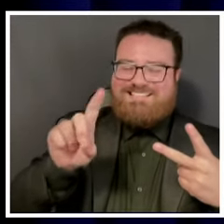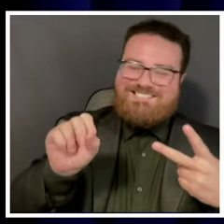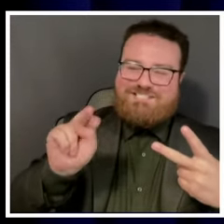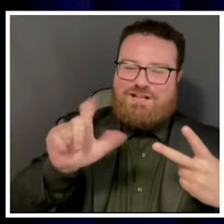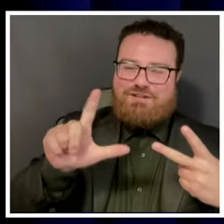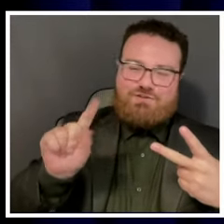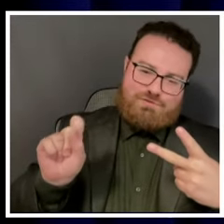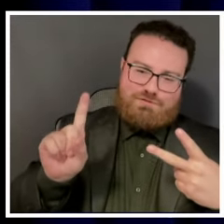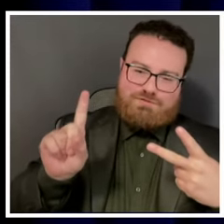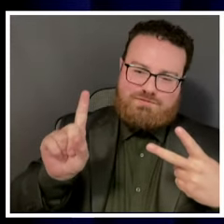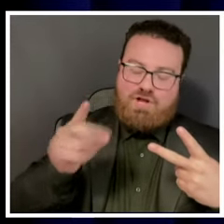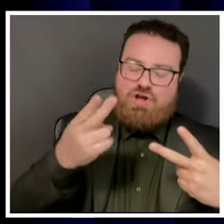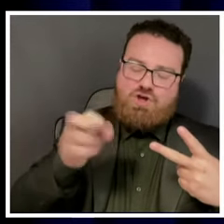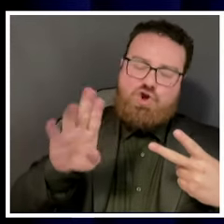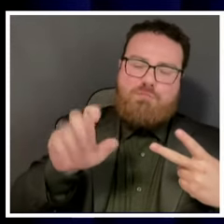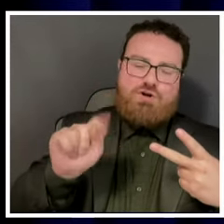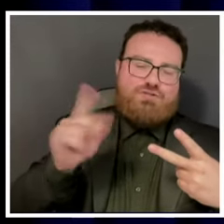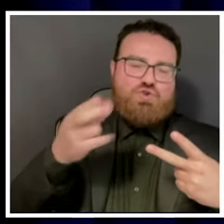Look,